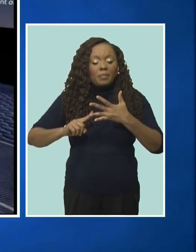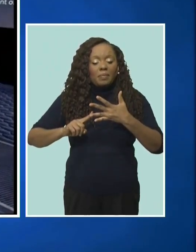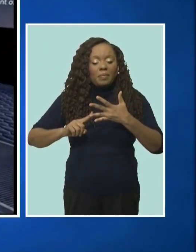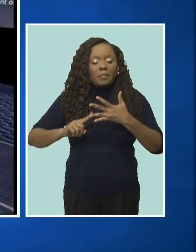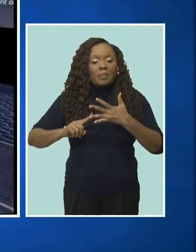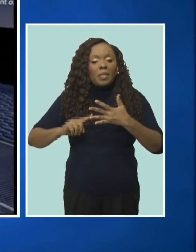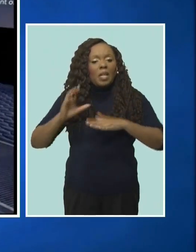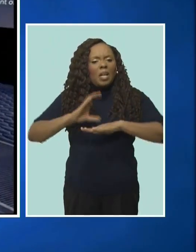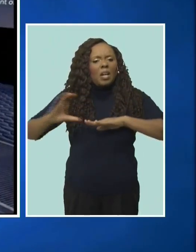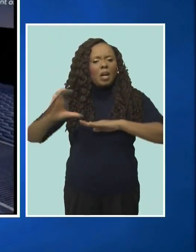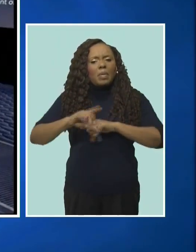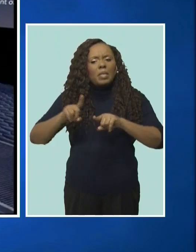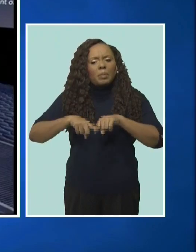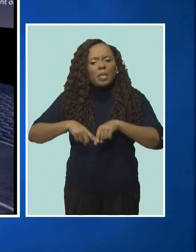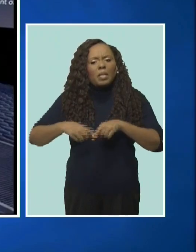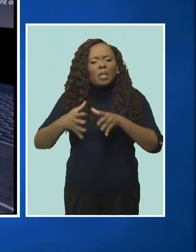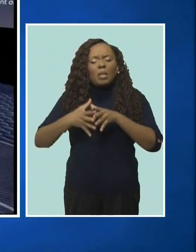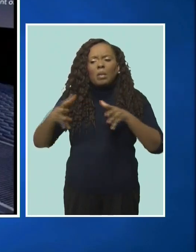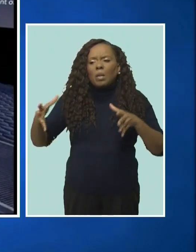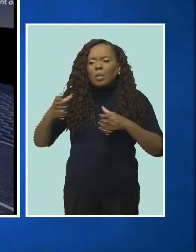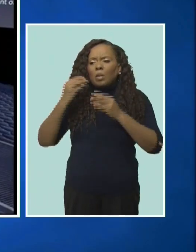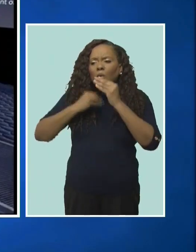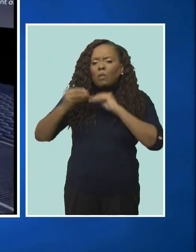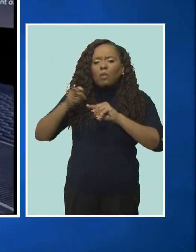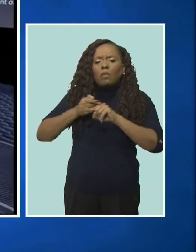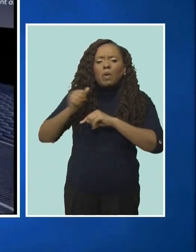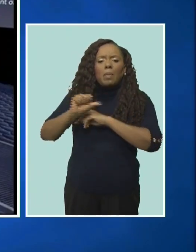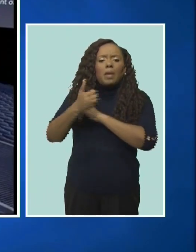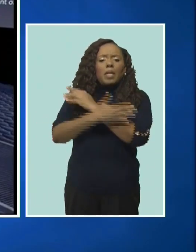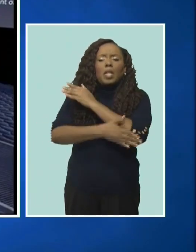imported food leaves food insecurity.